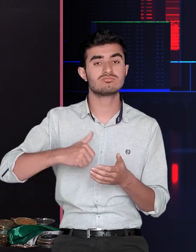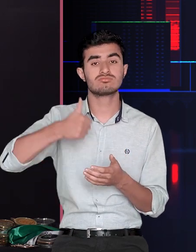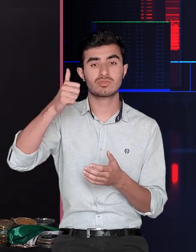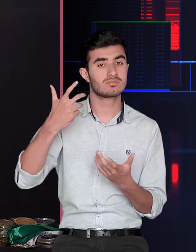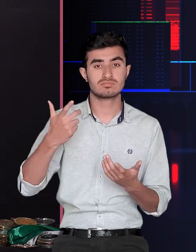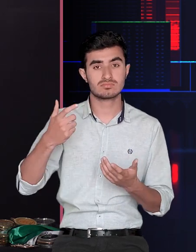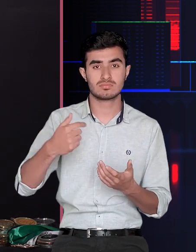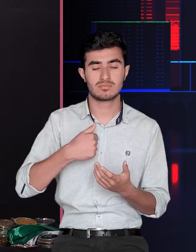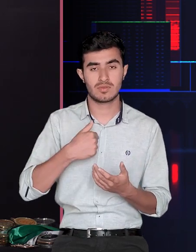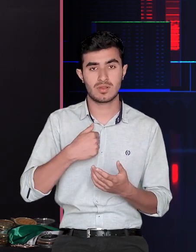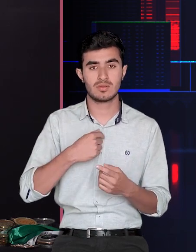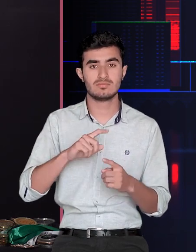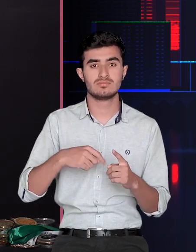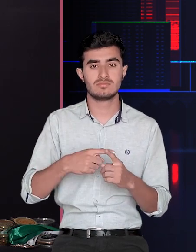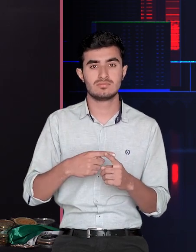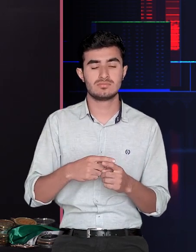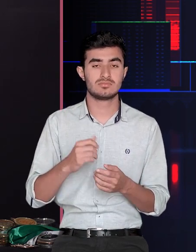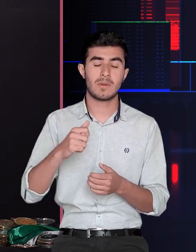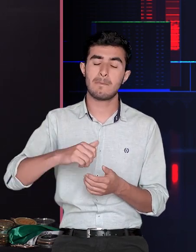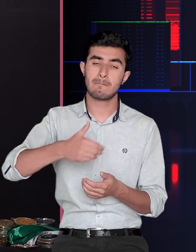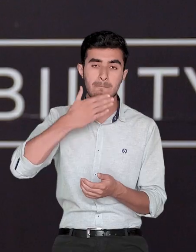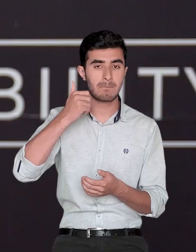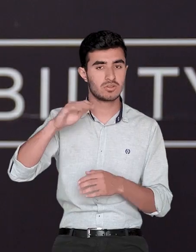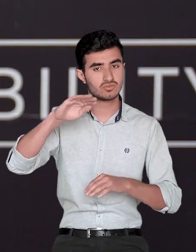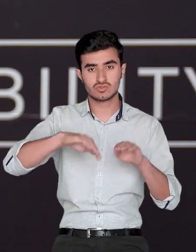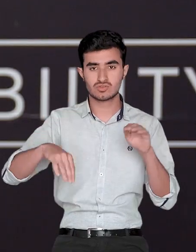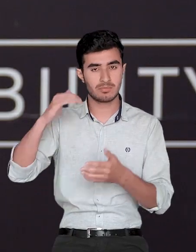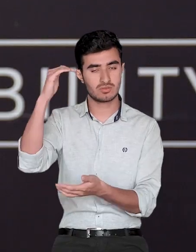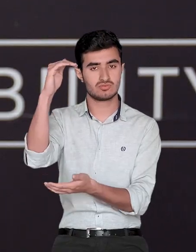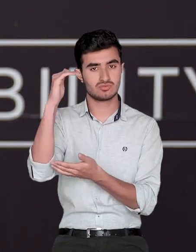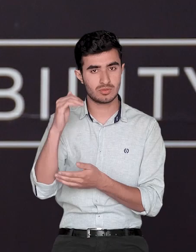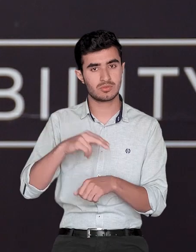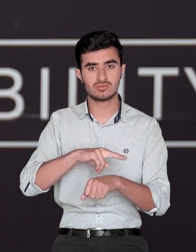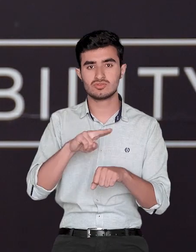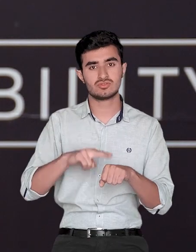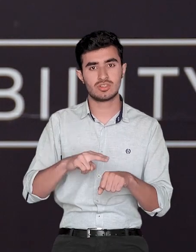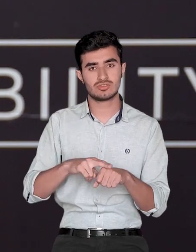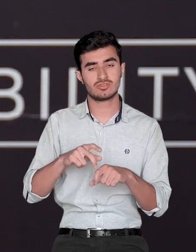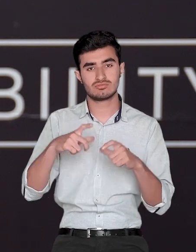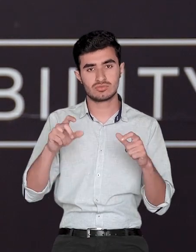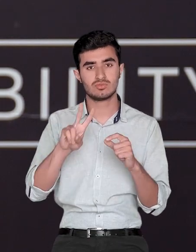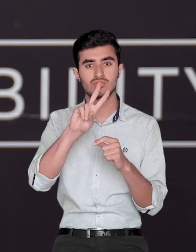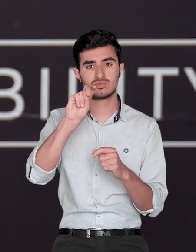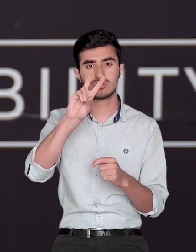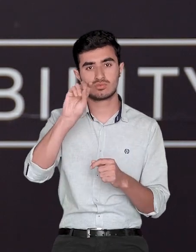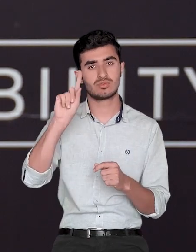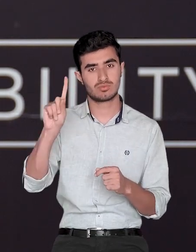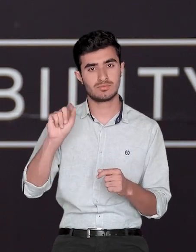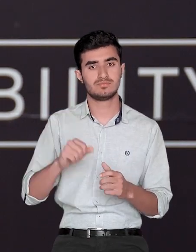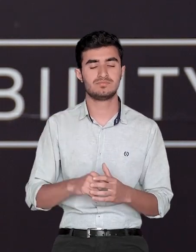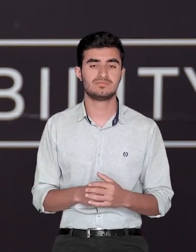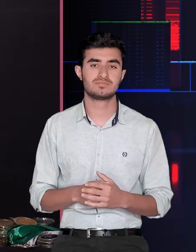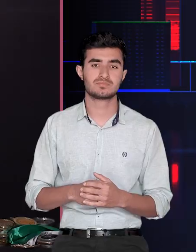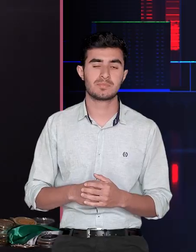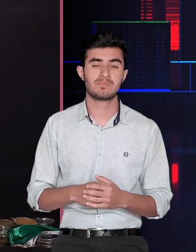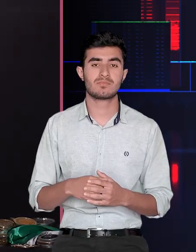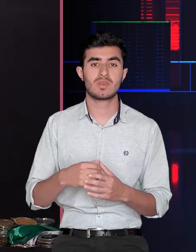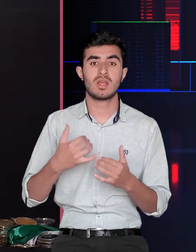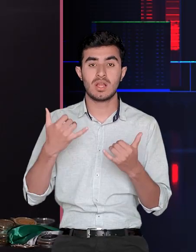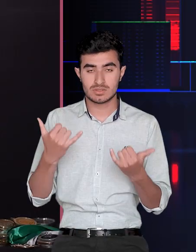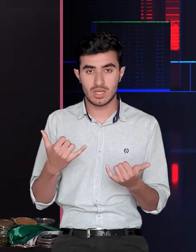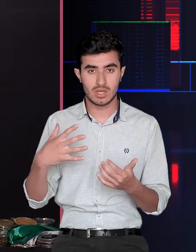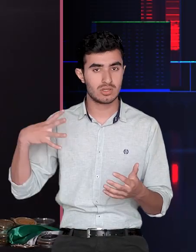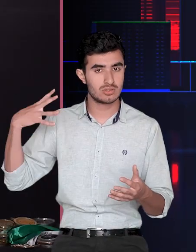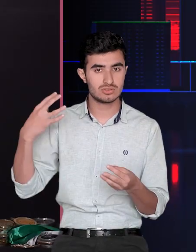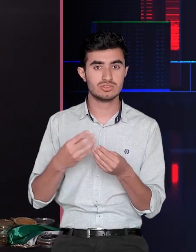arthritis was winning the best swimmer trophy at the national championship in 2021. Up